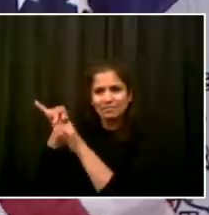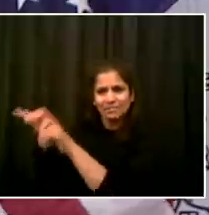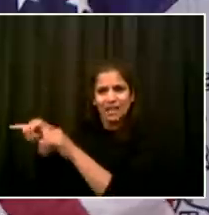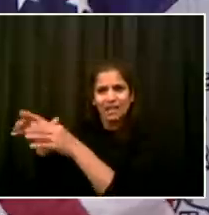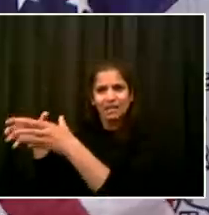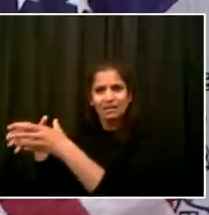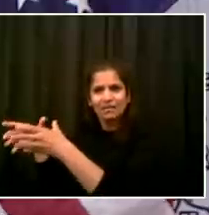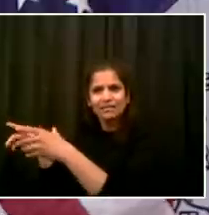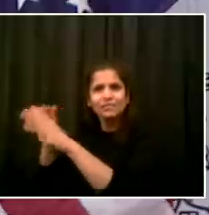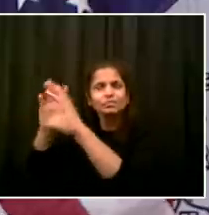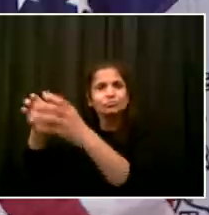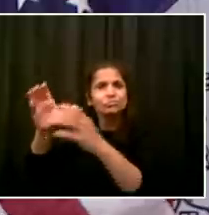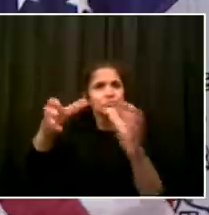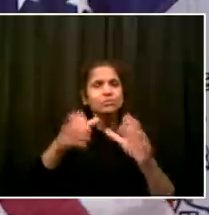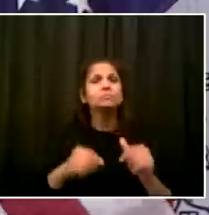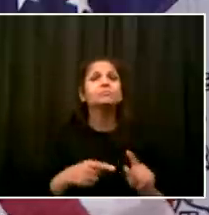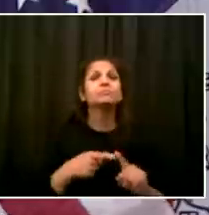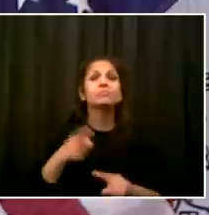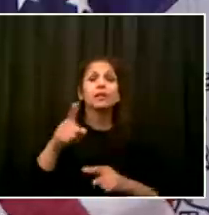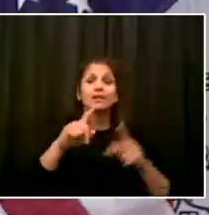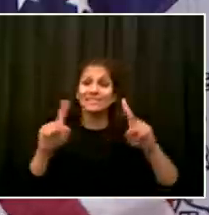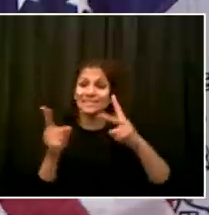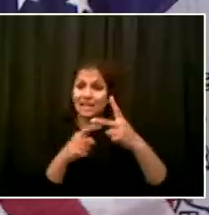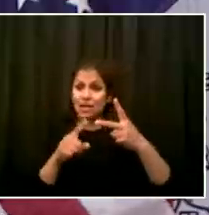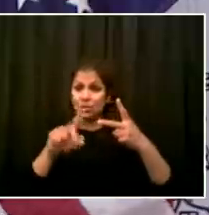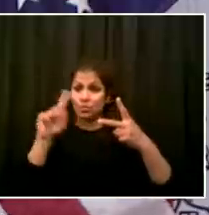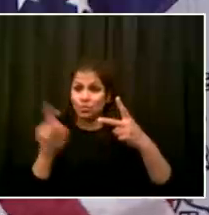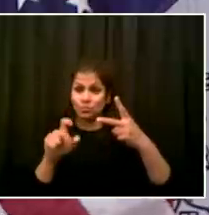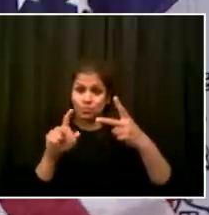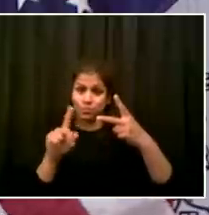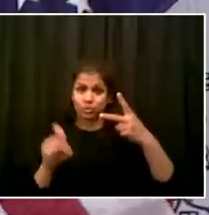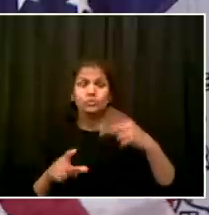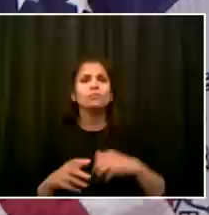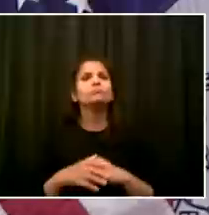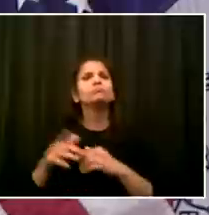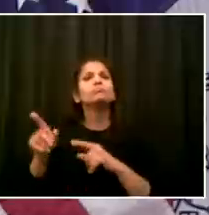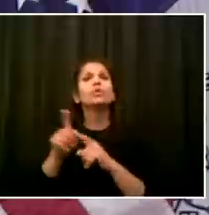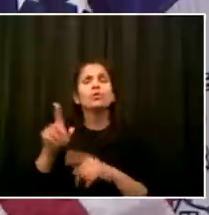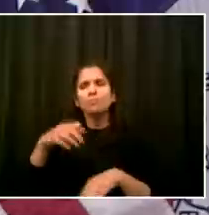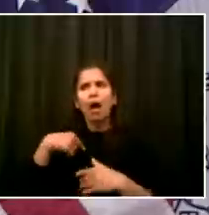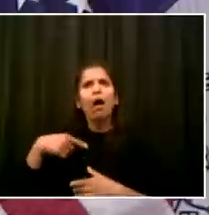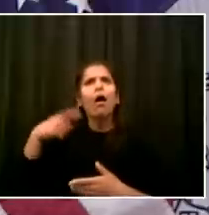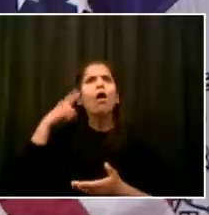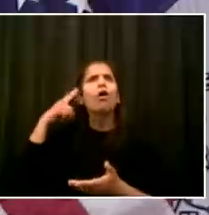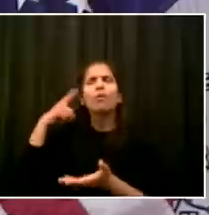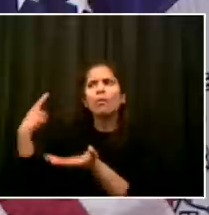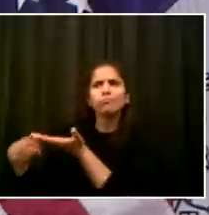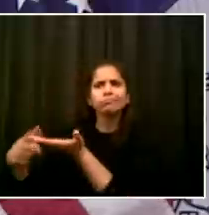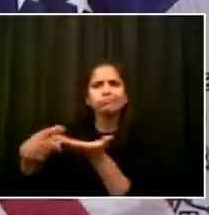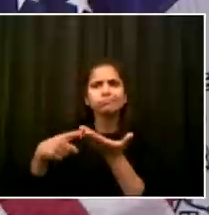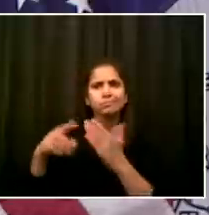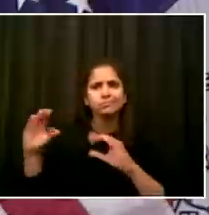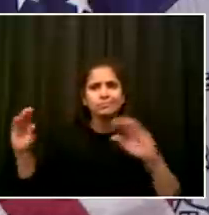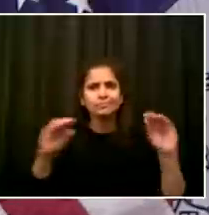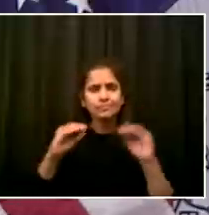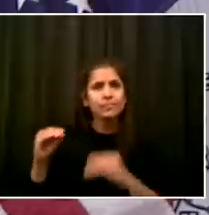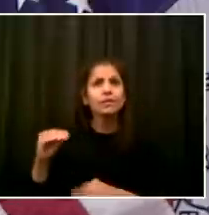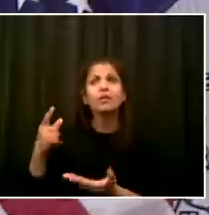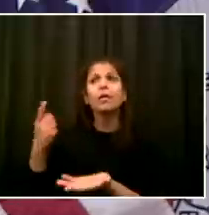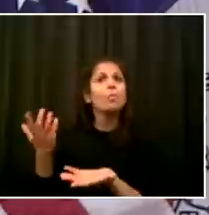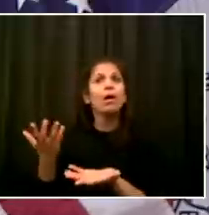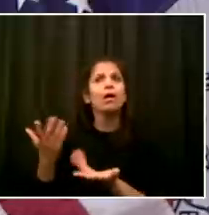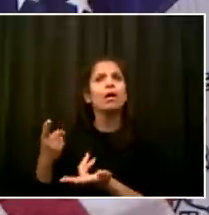there's also the conversation about a greater investigation into how the city has handled